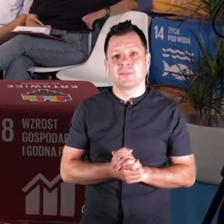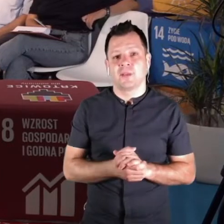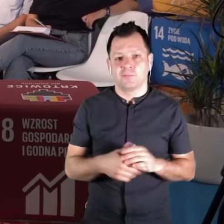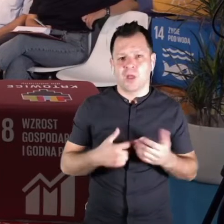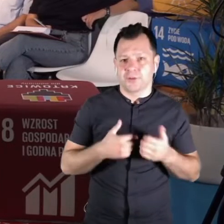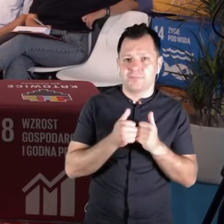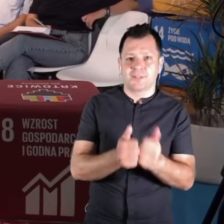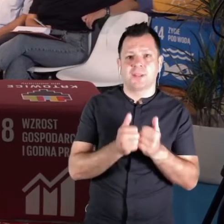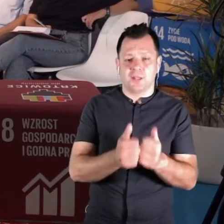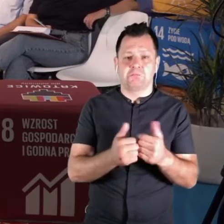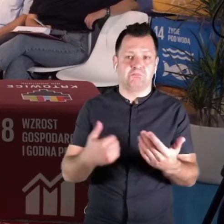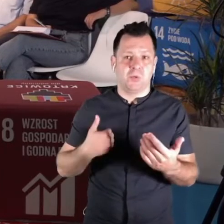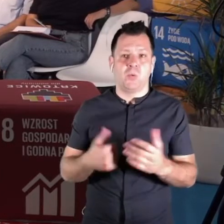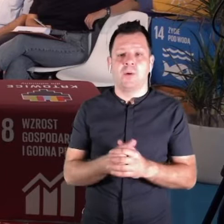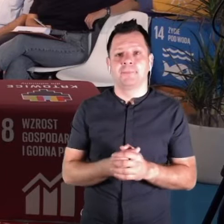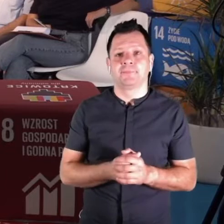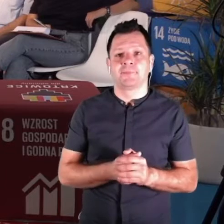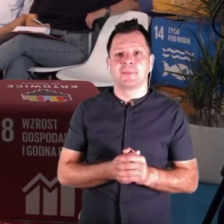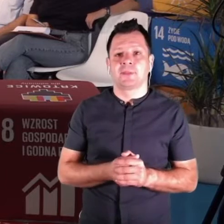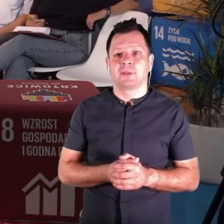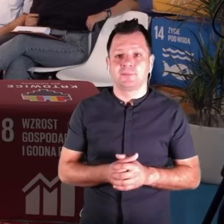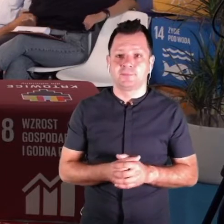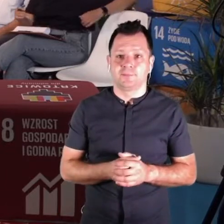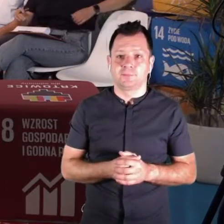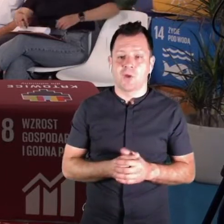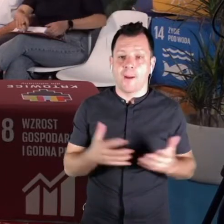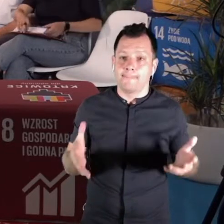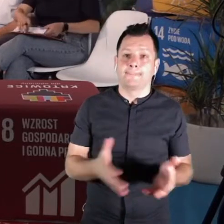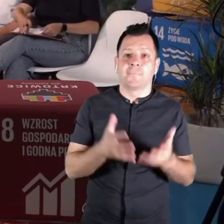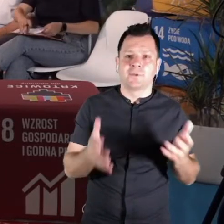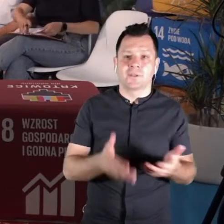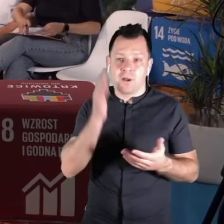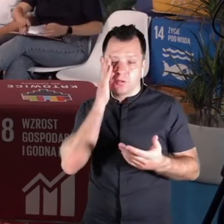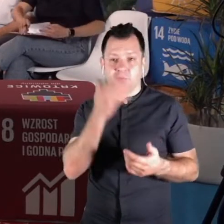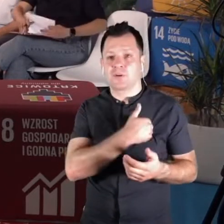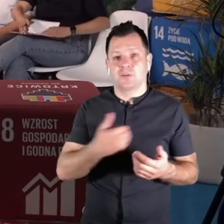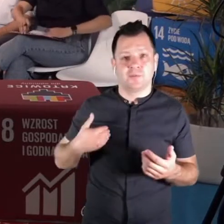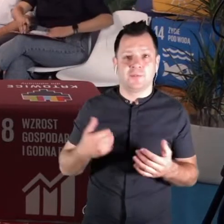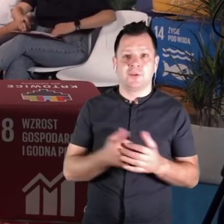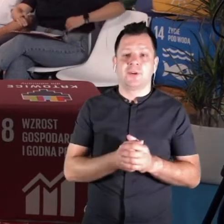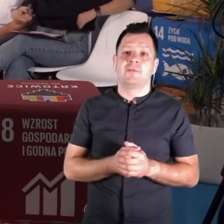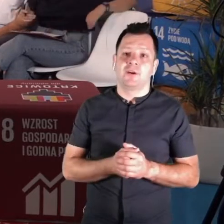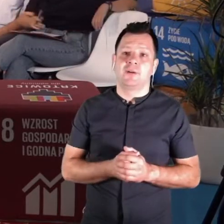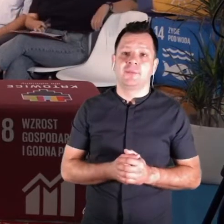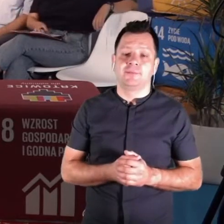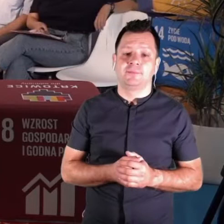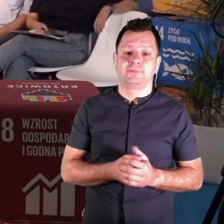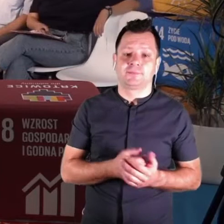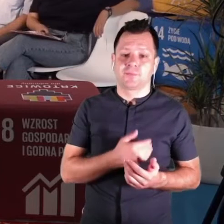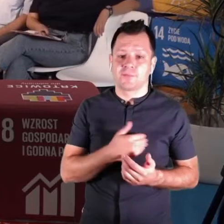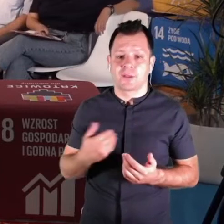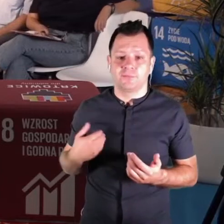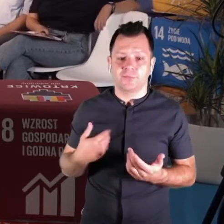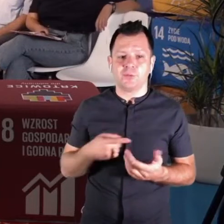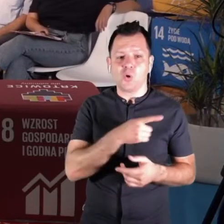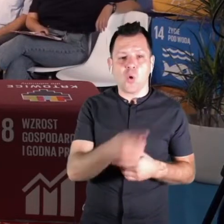encouraging Warsaw citizens to participate more in the life of their city. So, you know, making a publication is nothing really new to